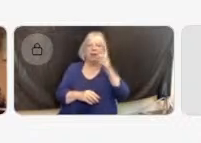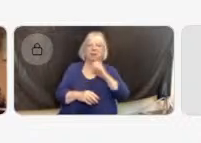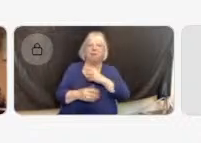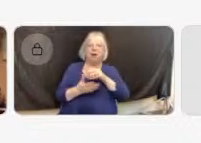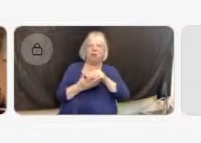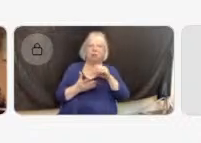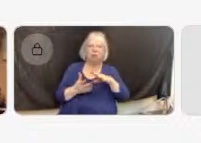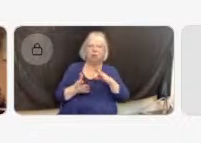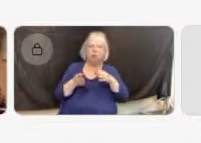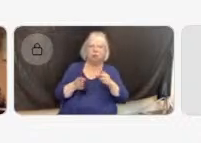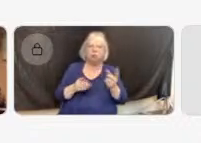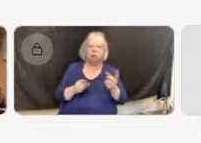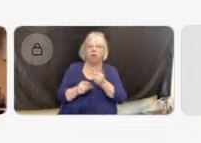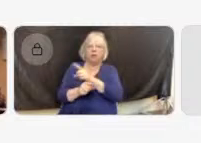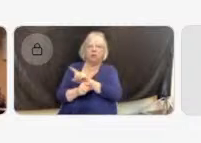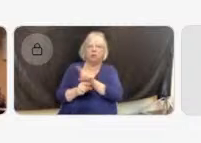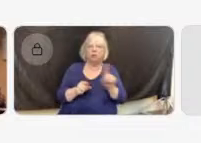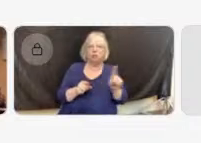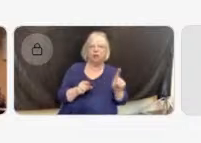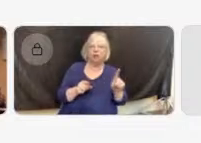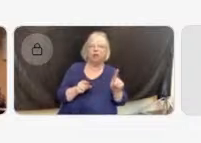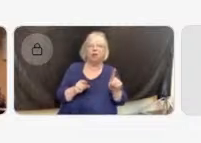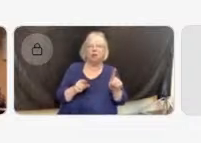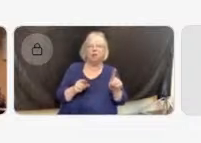street, going back and forth from elementary and high school.